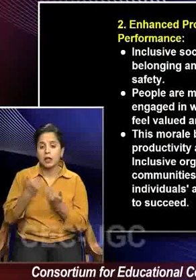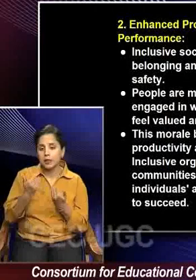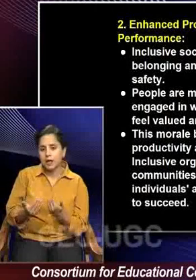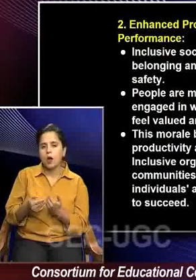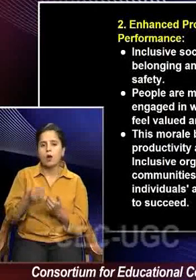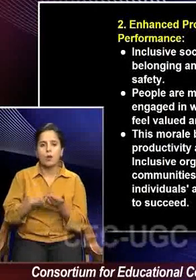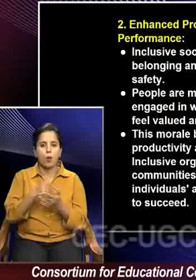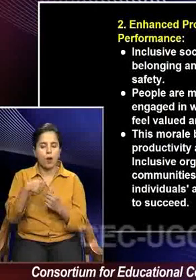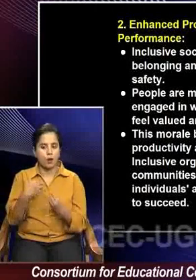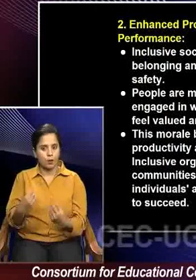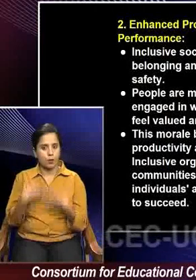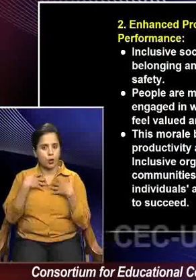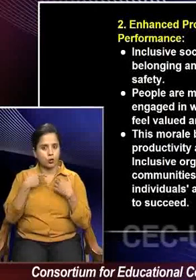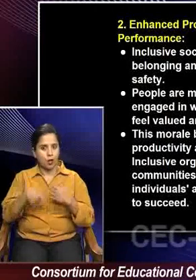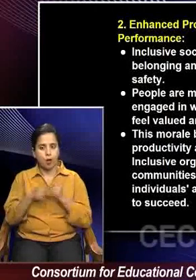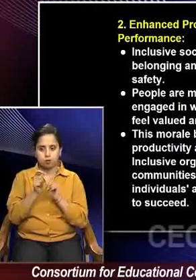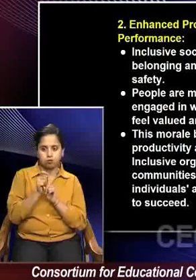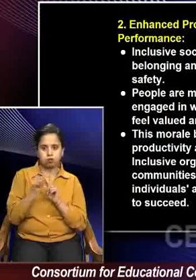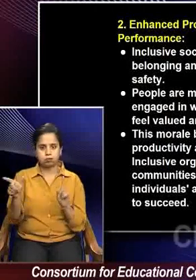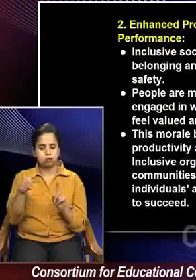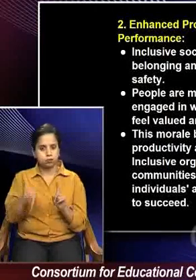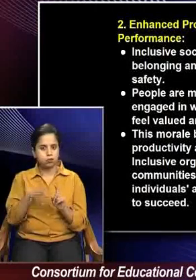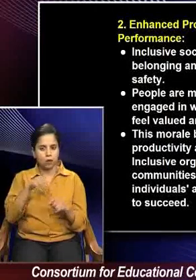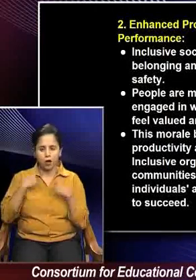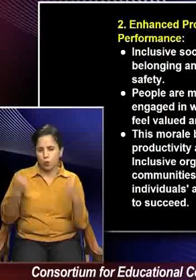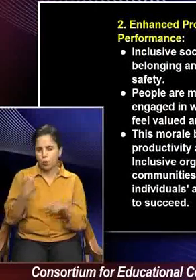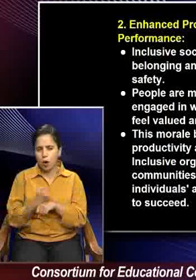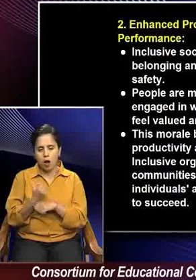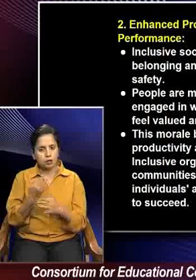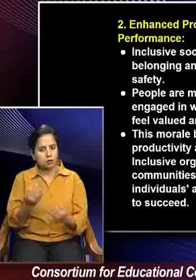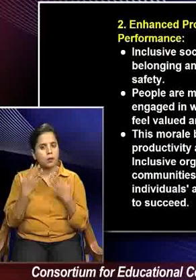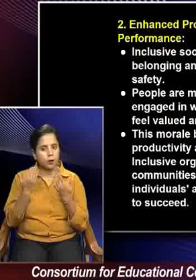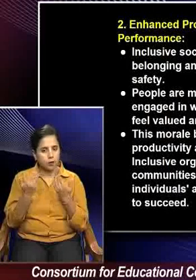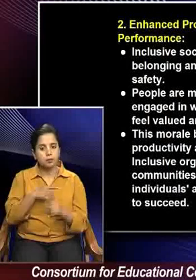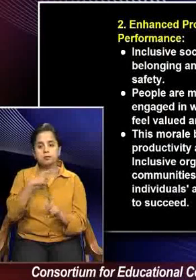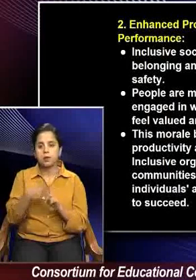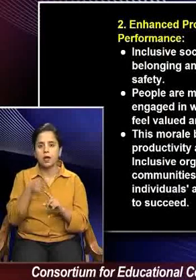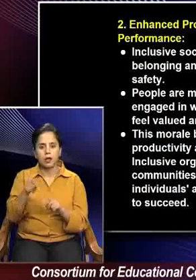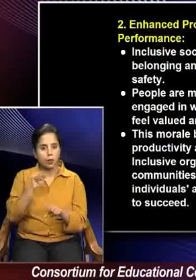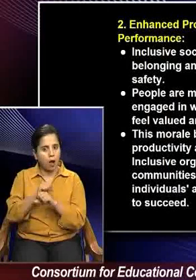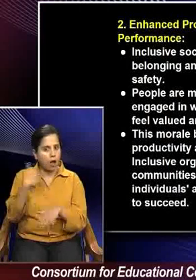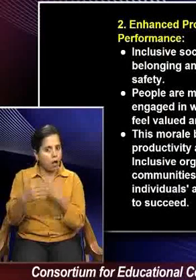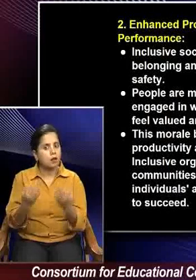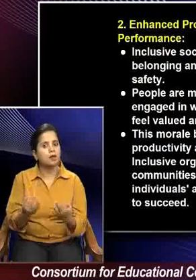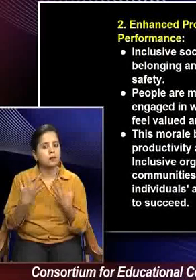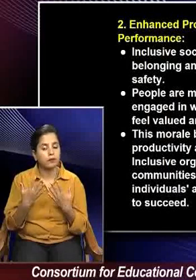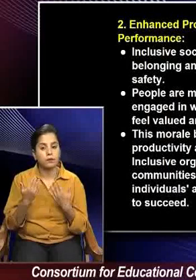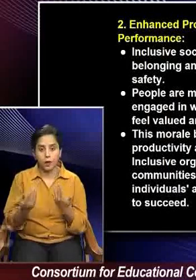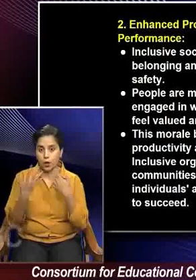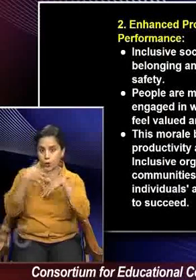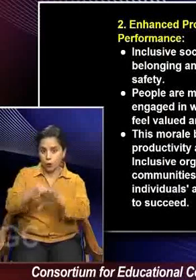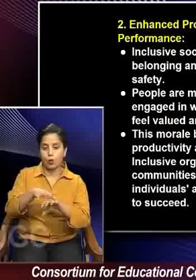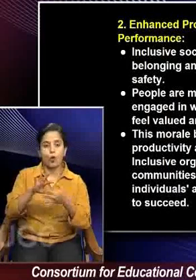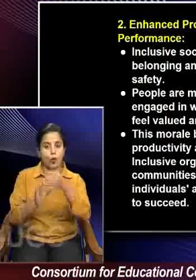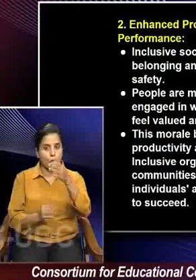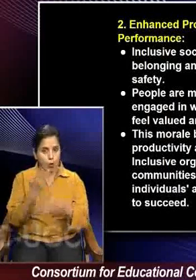morale boosts the productivity as well as the performance. Now, inclusive